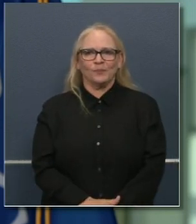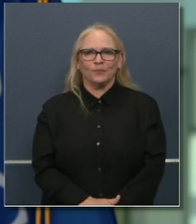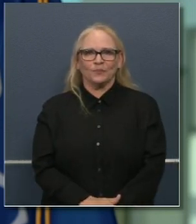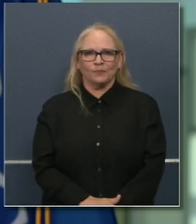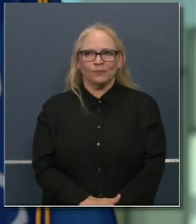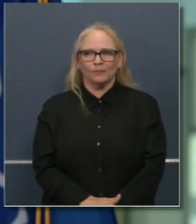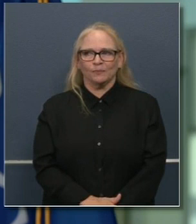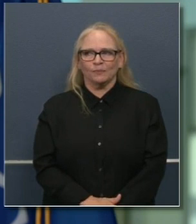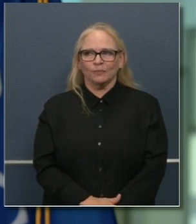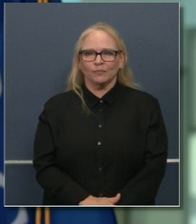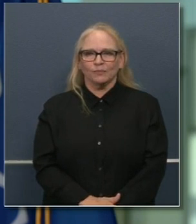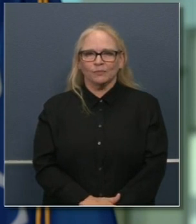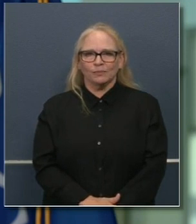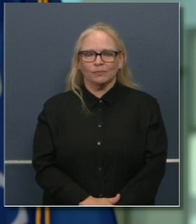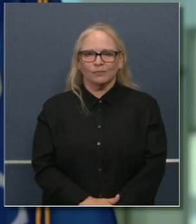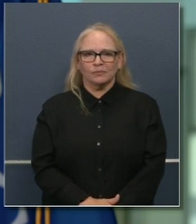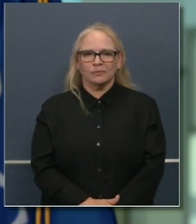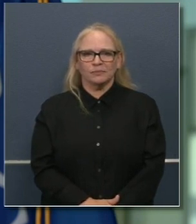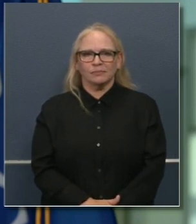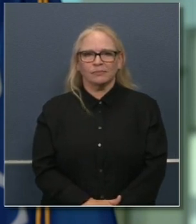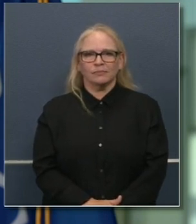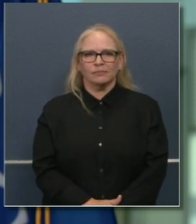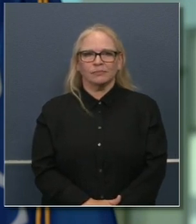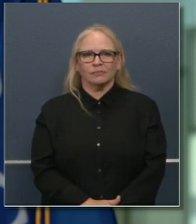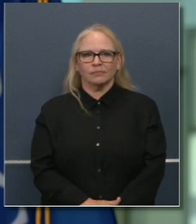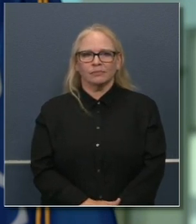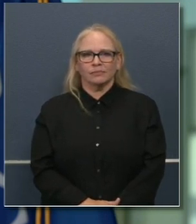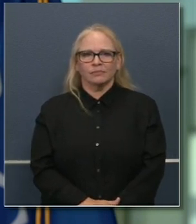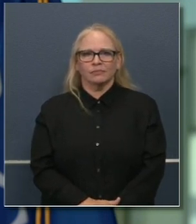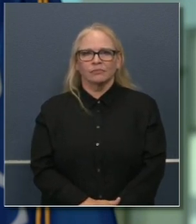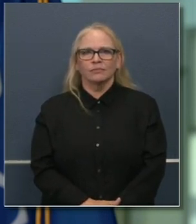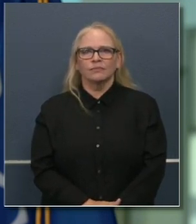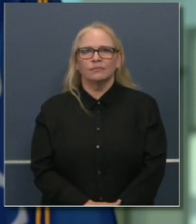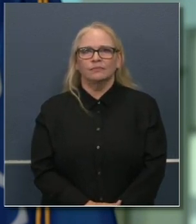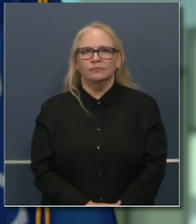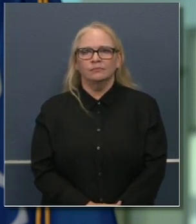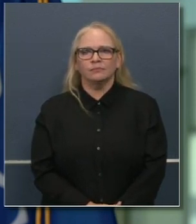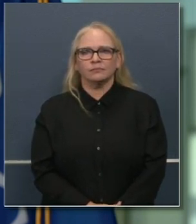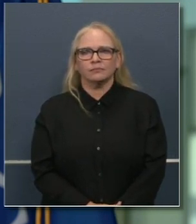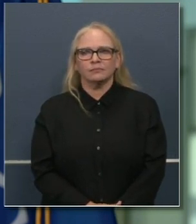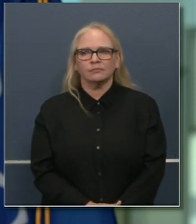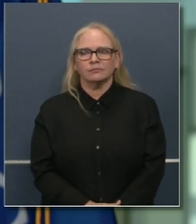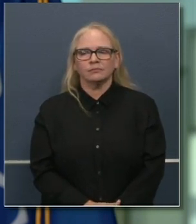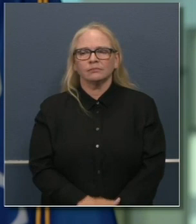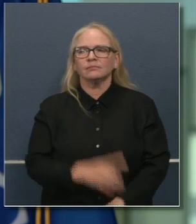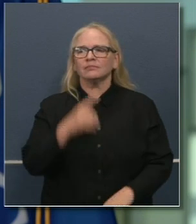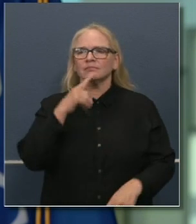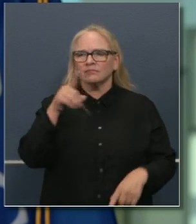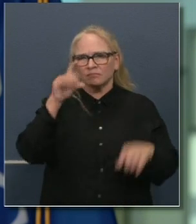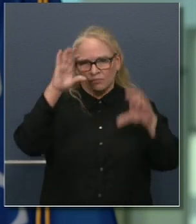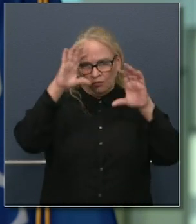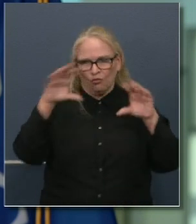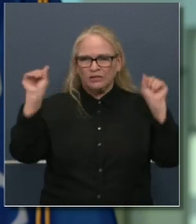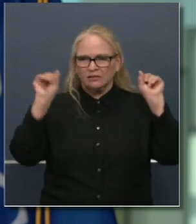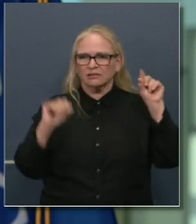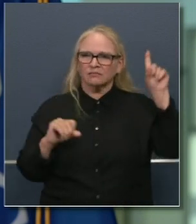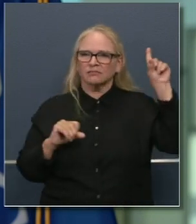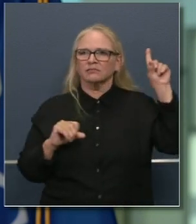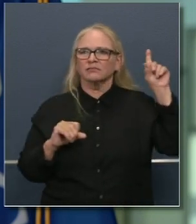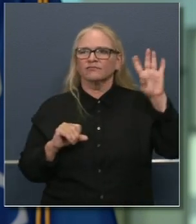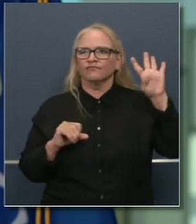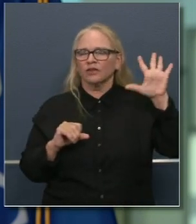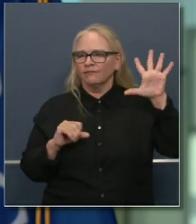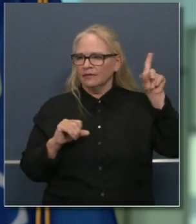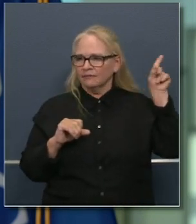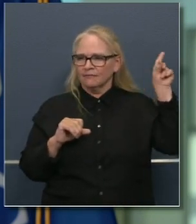Hey, Governor. Thank you for taking the question. The Trump administration has made clear in recent weeks that reopening America goes hand in hand